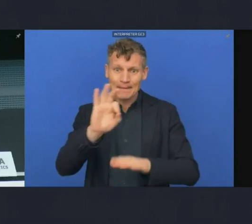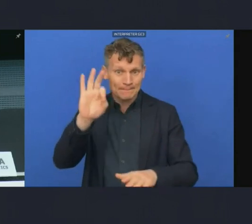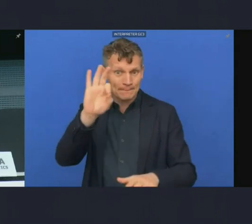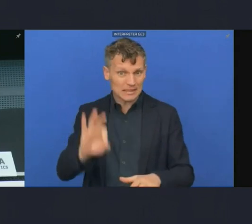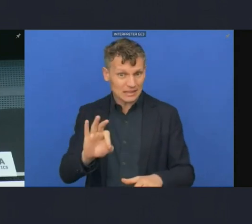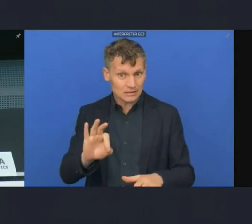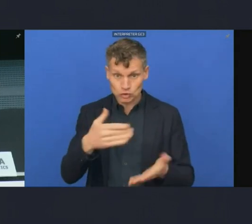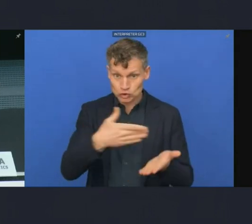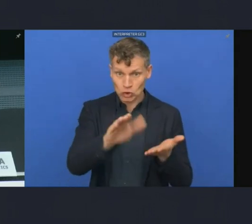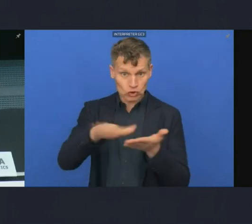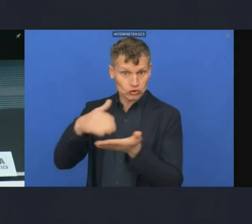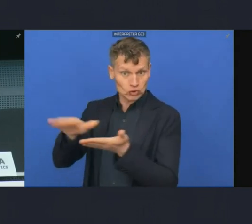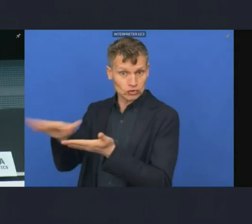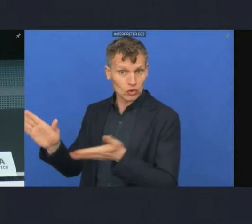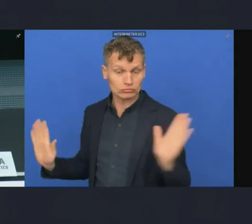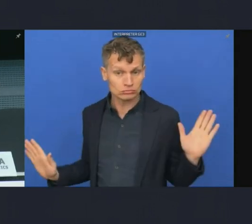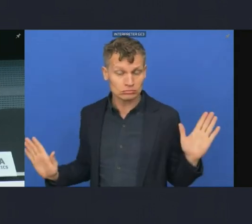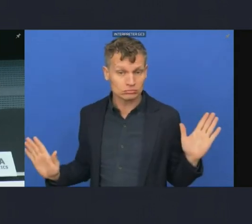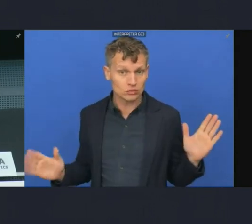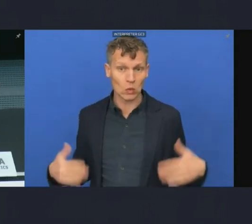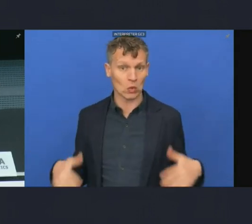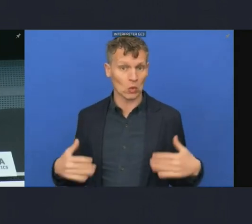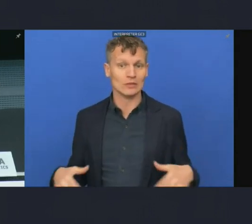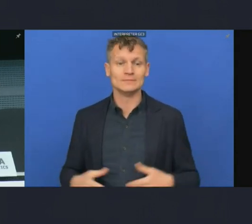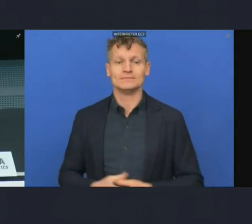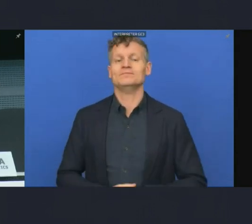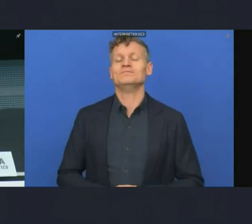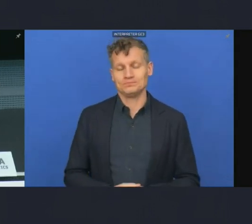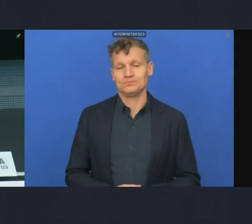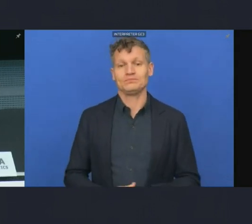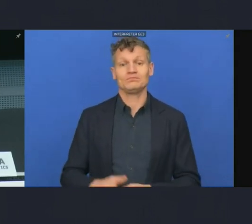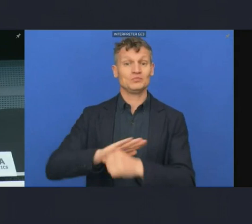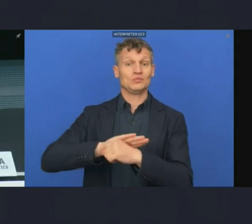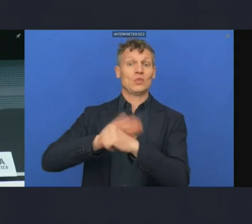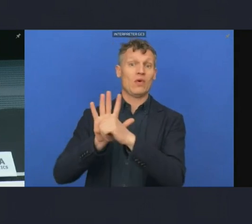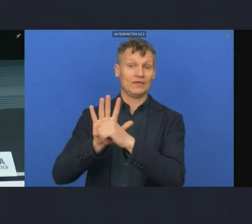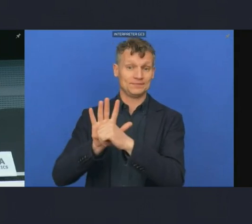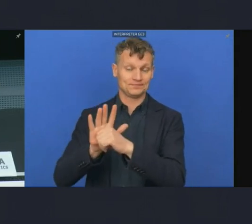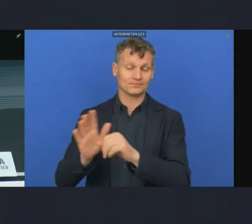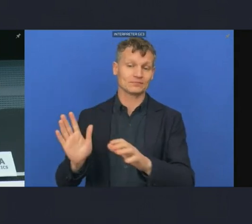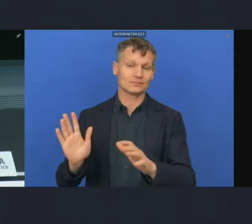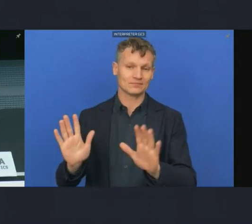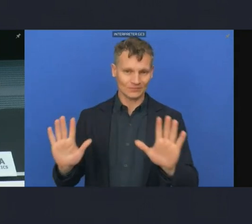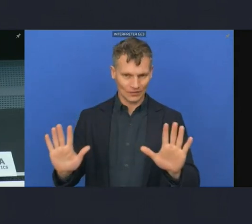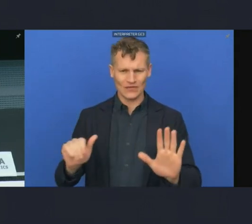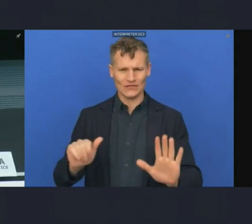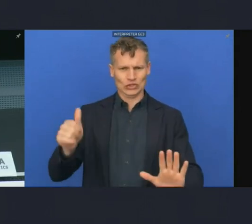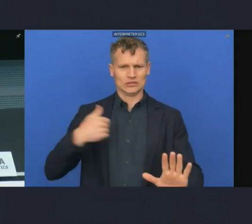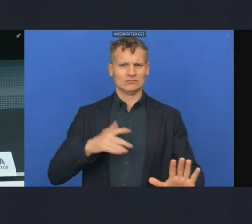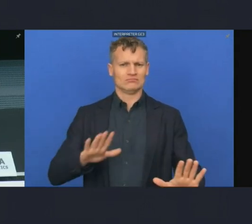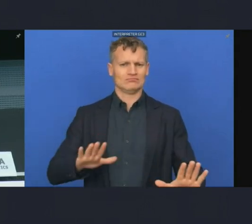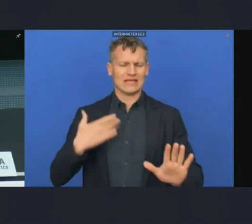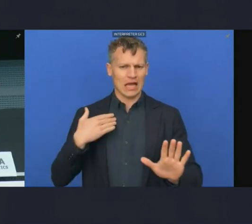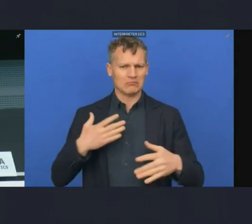And when the COVID came, we started first, you know, to let's try to continue to do it,